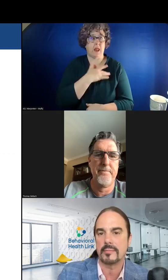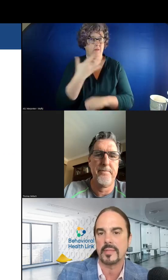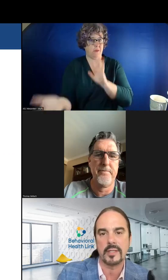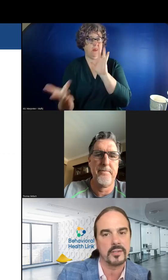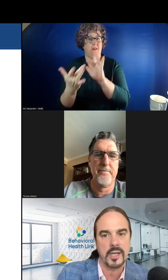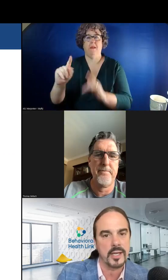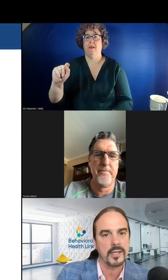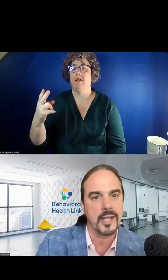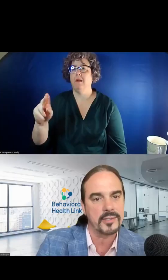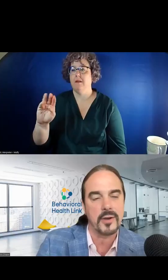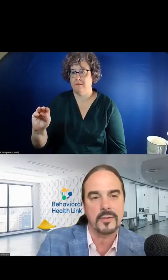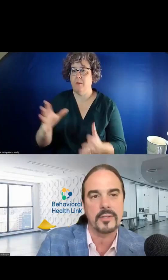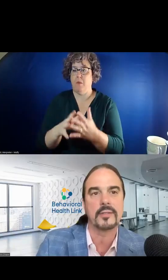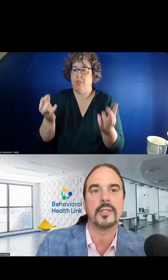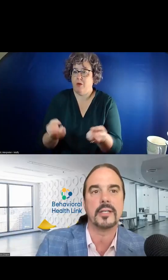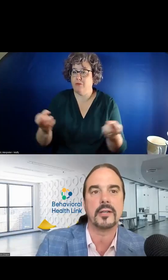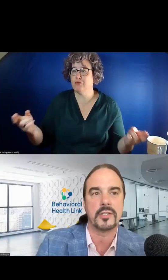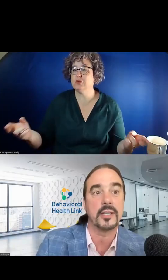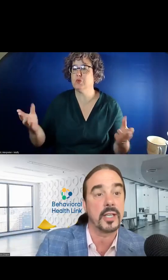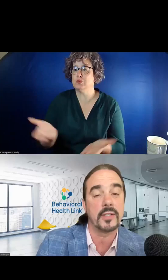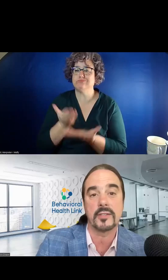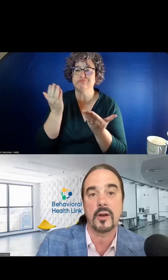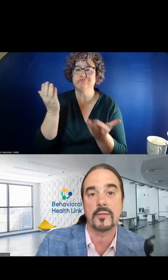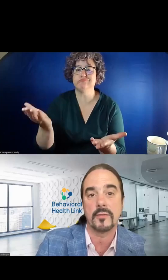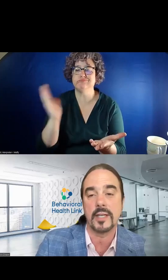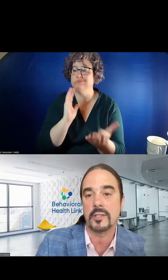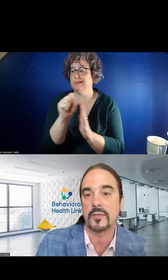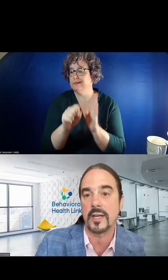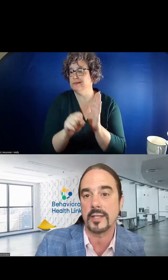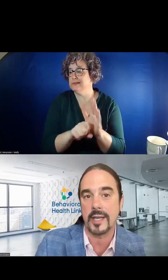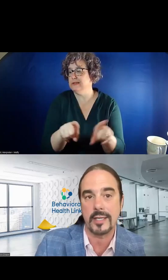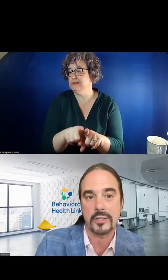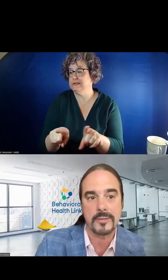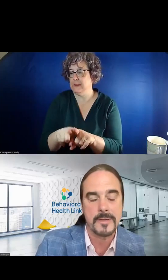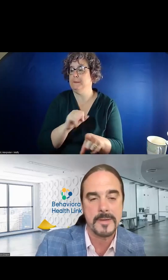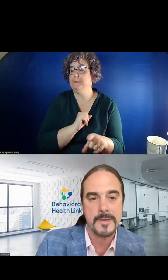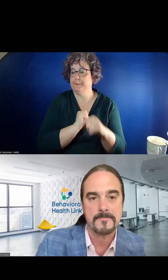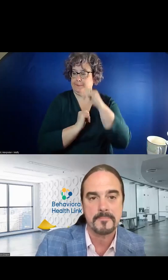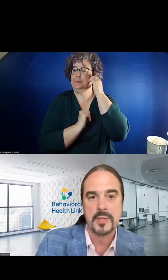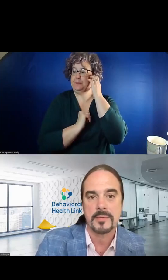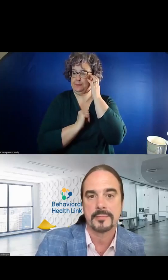to Tom. He's got a lot to offer, and our states have a lot to offer if they can just find the cash.